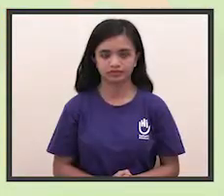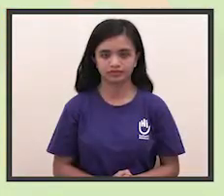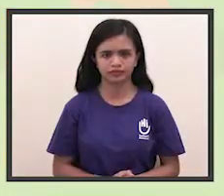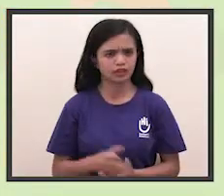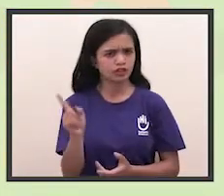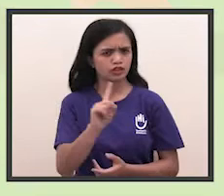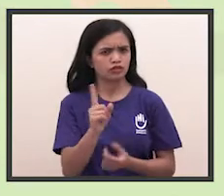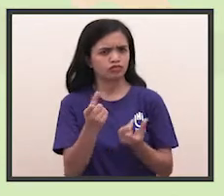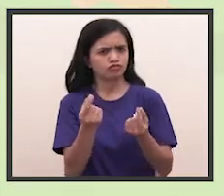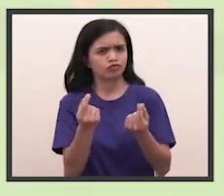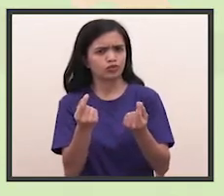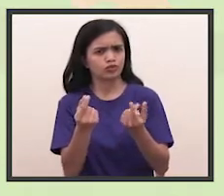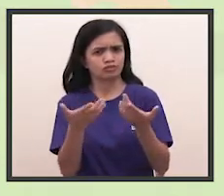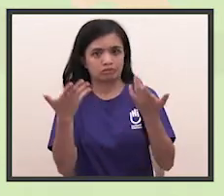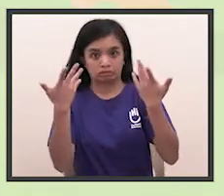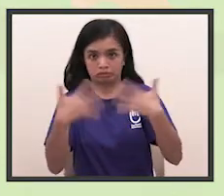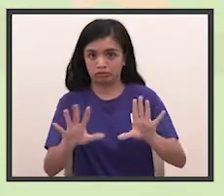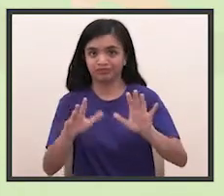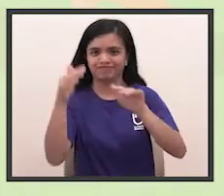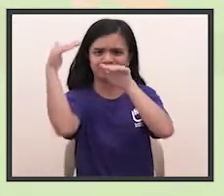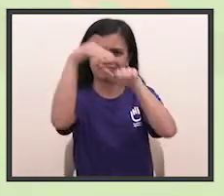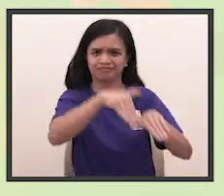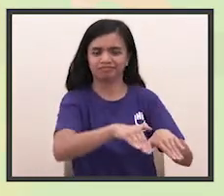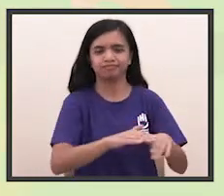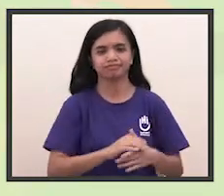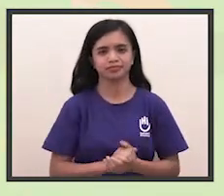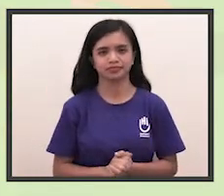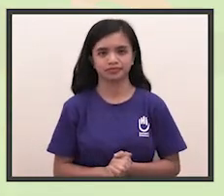What to do after a landslide?